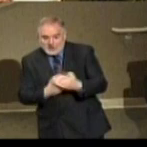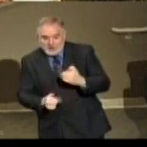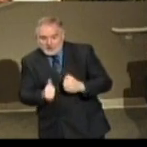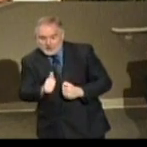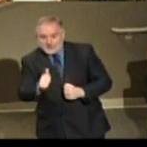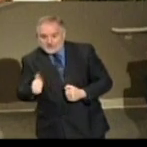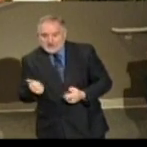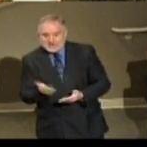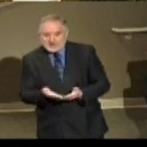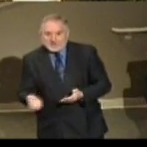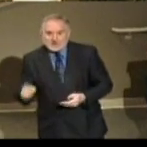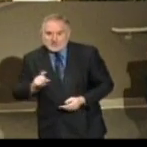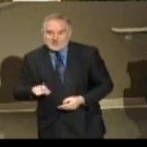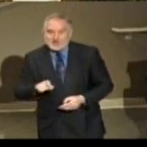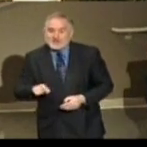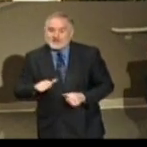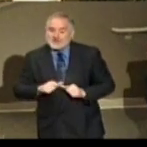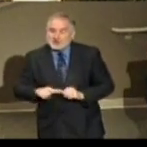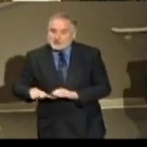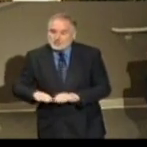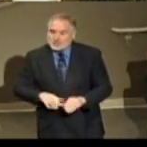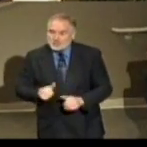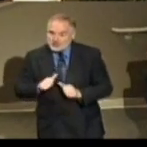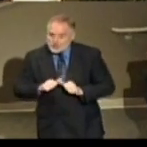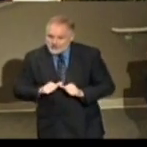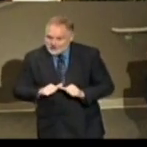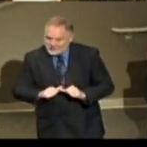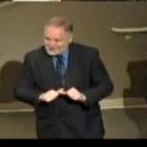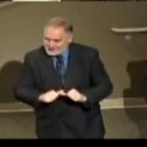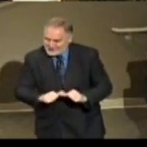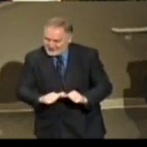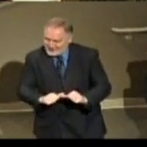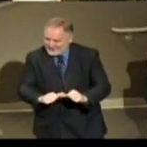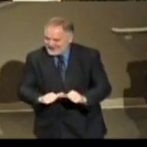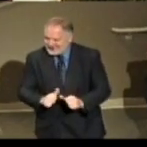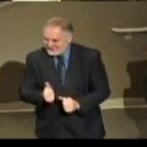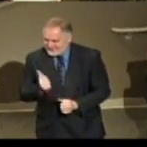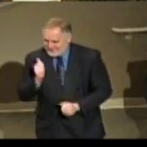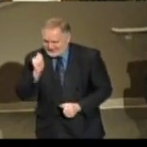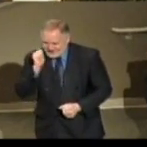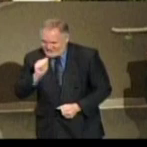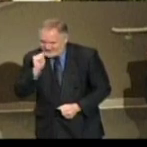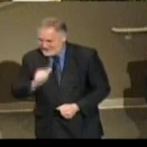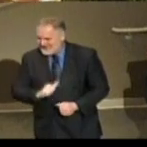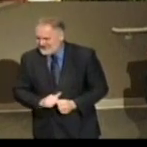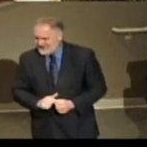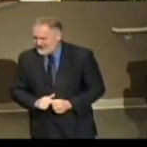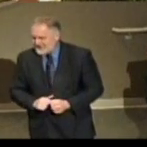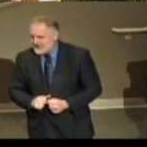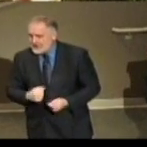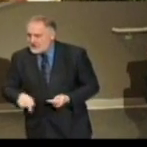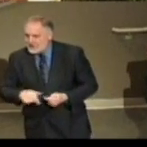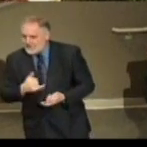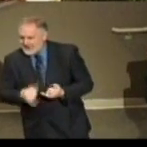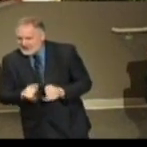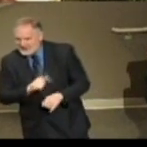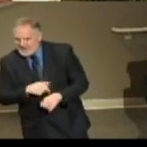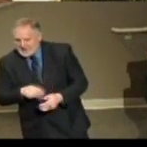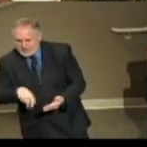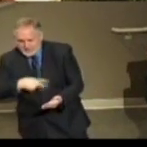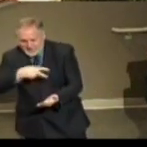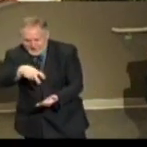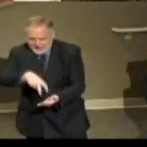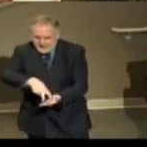is something you are to do on a continuing and an ongoing basis. When's the last time you